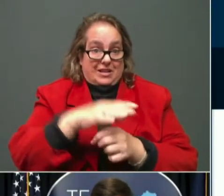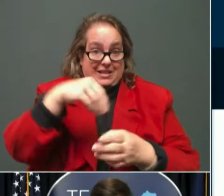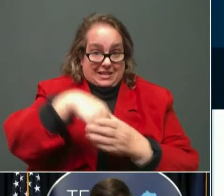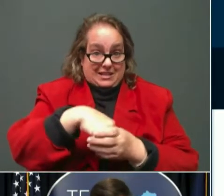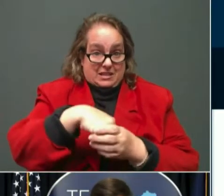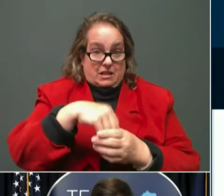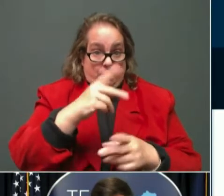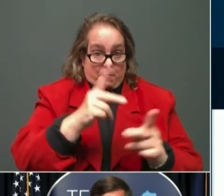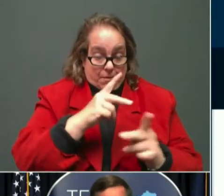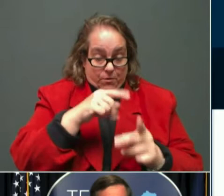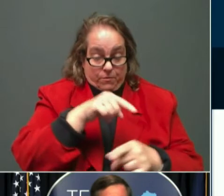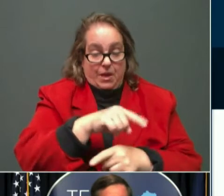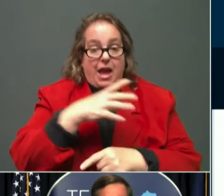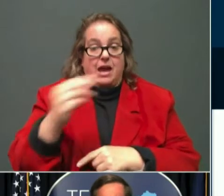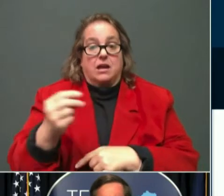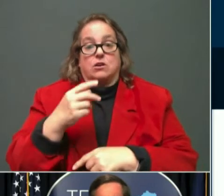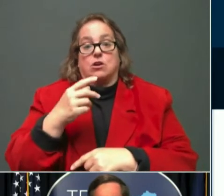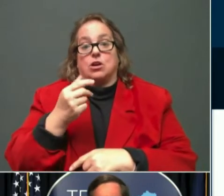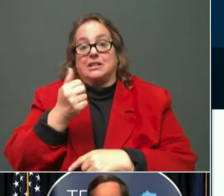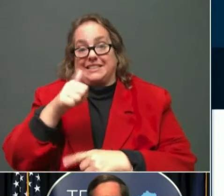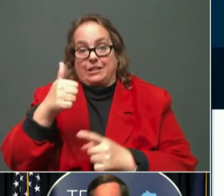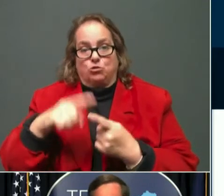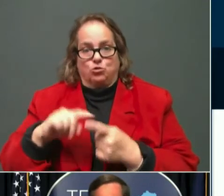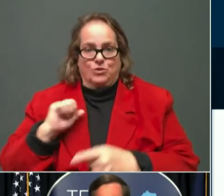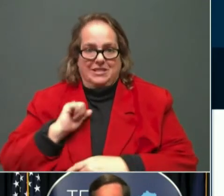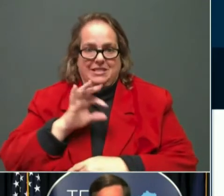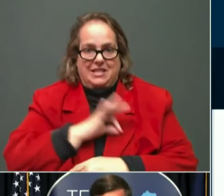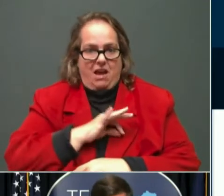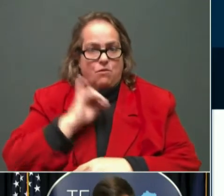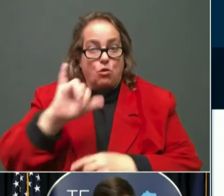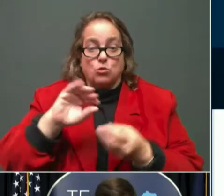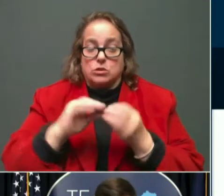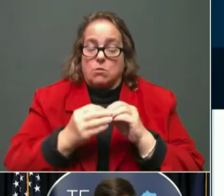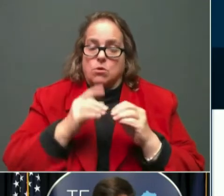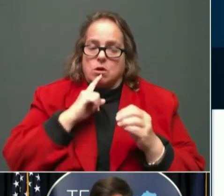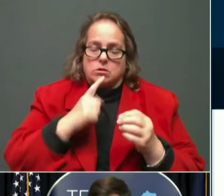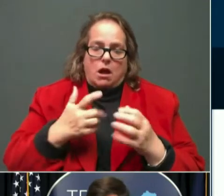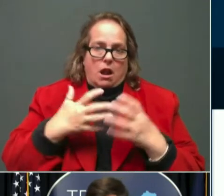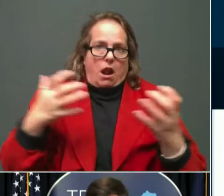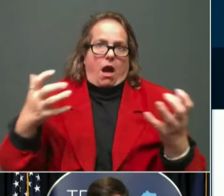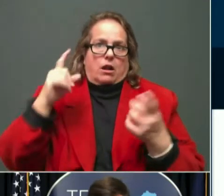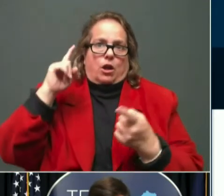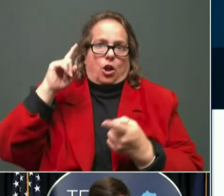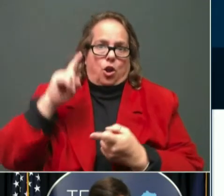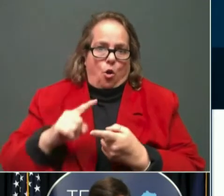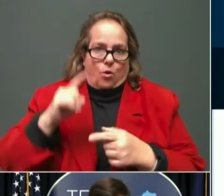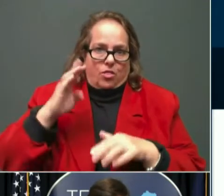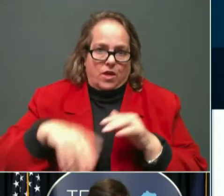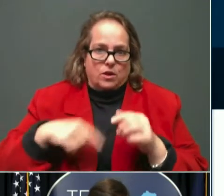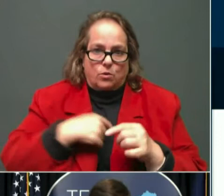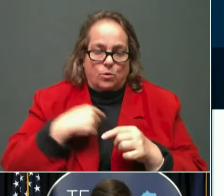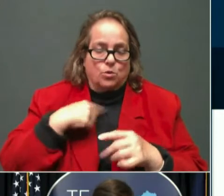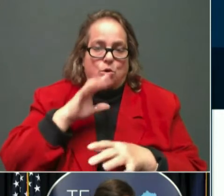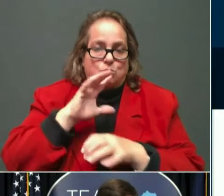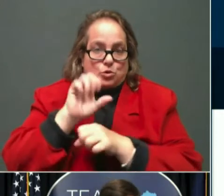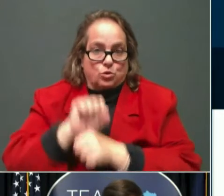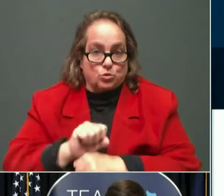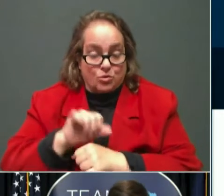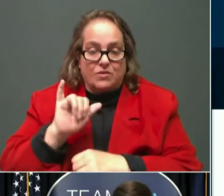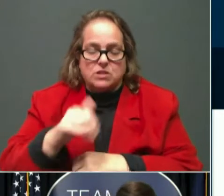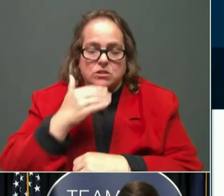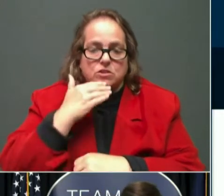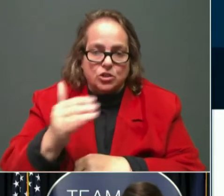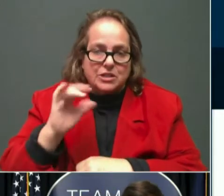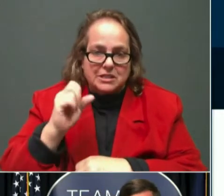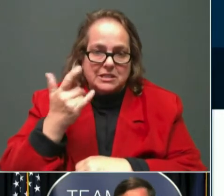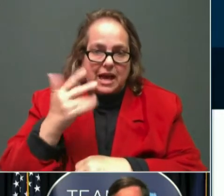long-term care. These numbers are just so much lower than we are used to. That's a good sign.